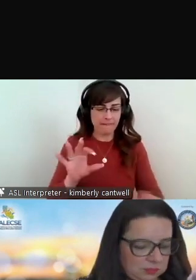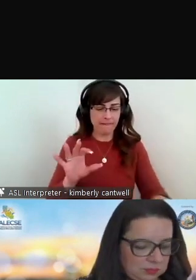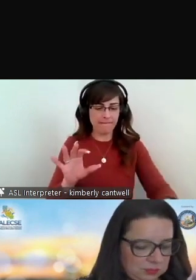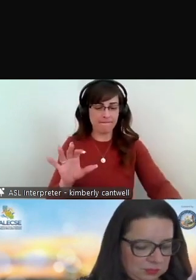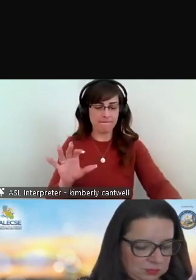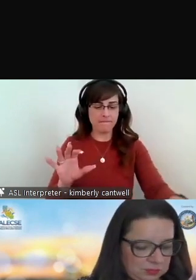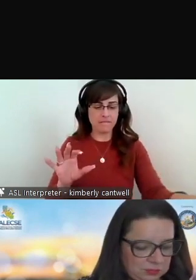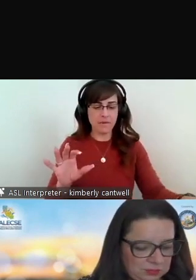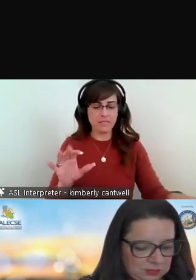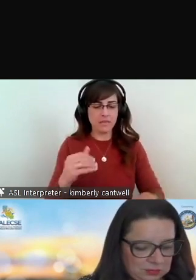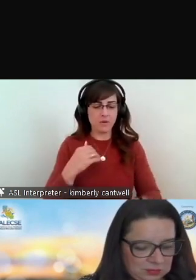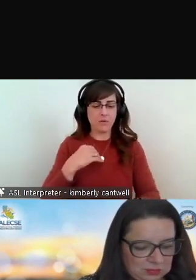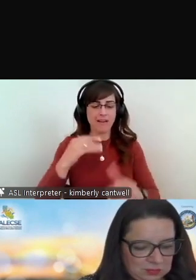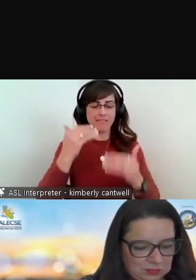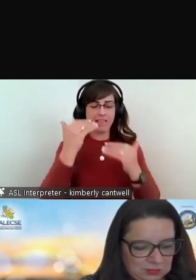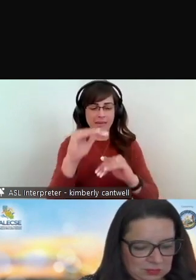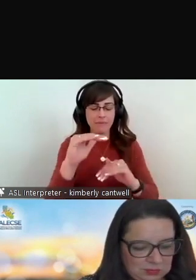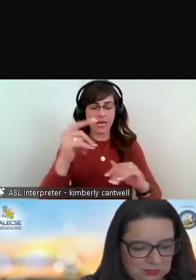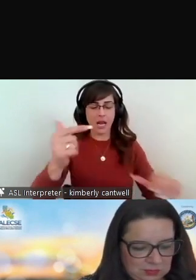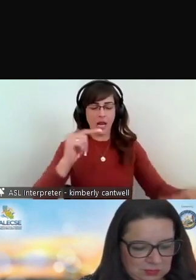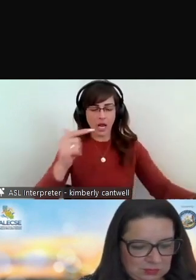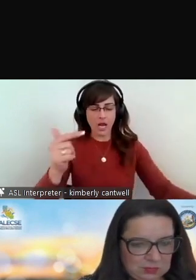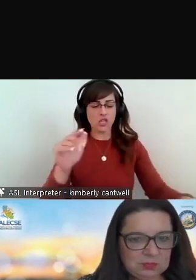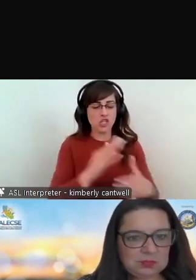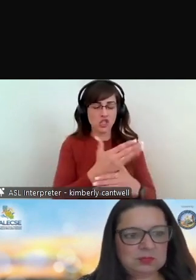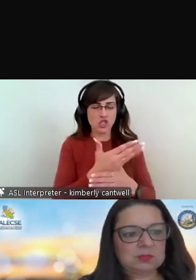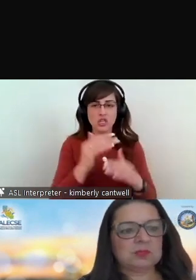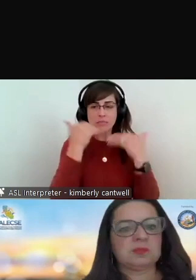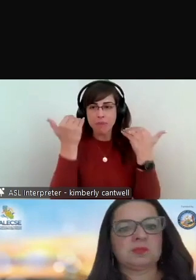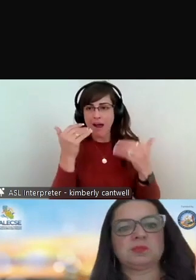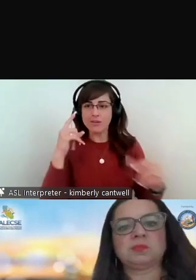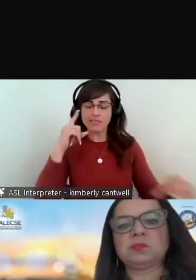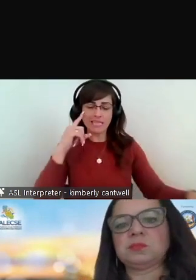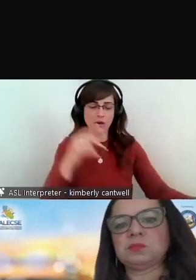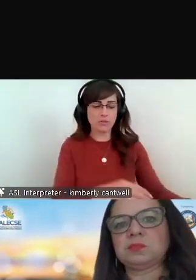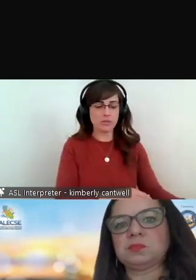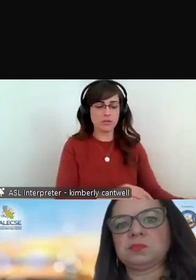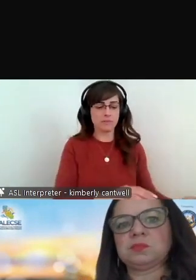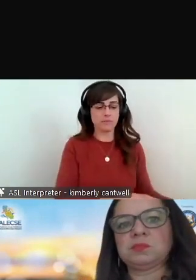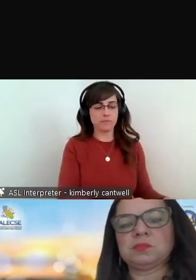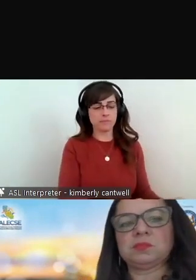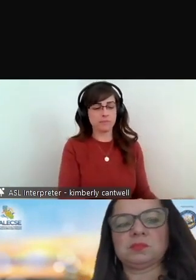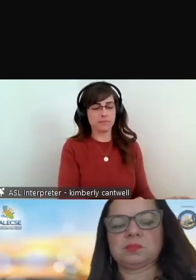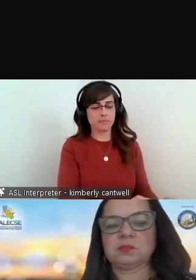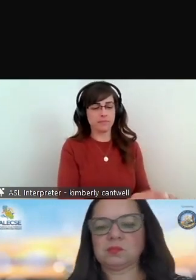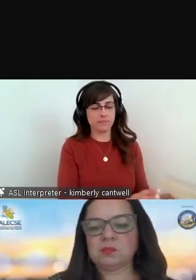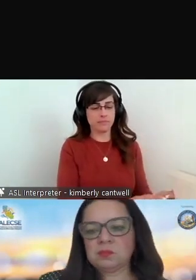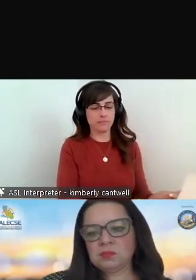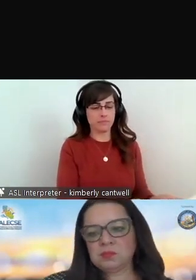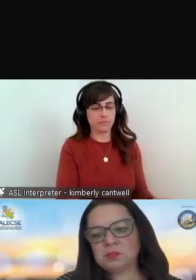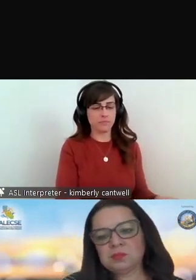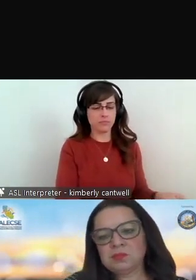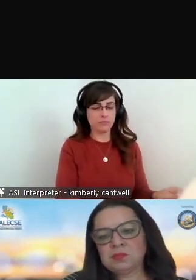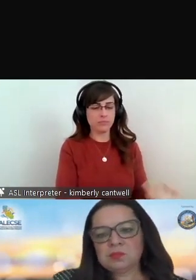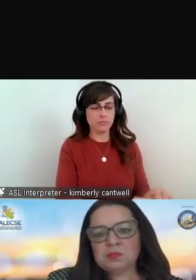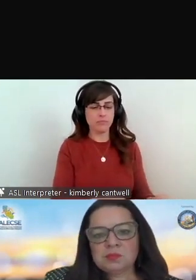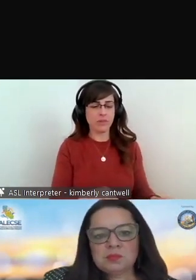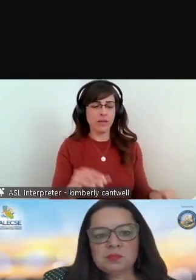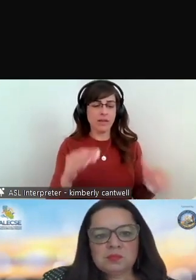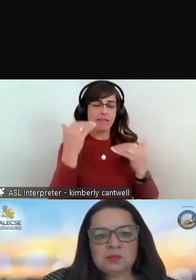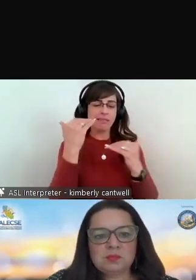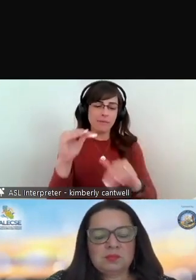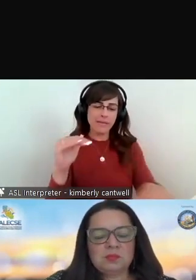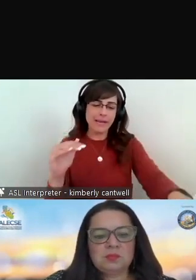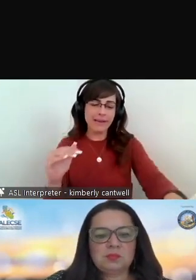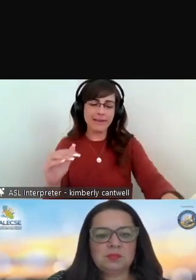going to be limited to and fro sharing of smiles or sounds. 12 months, limited or no babbling, limited or no